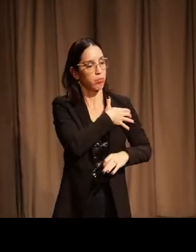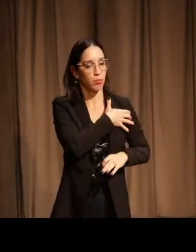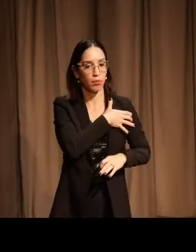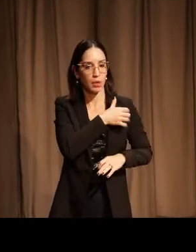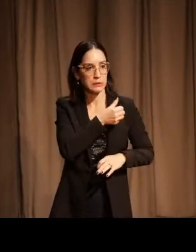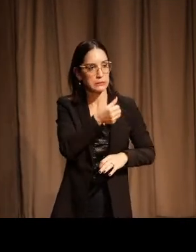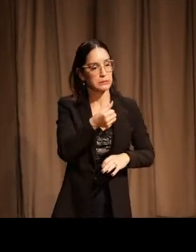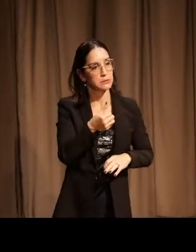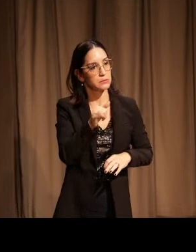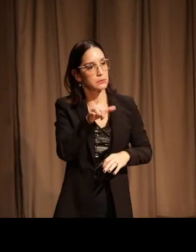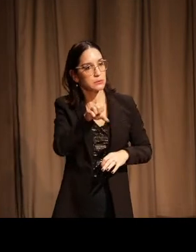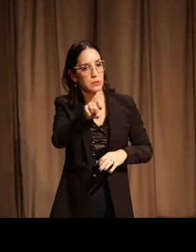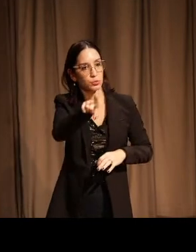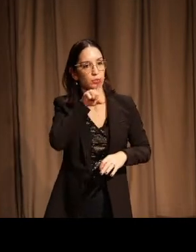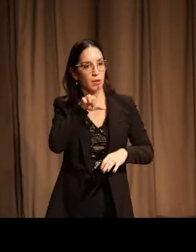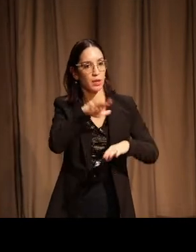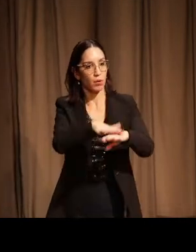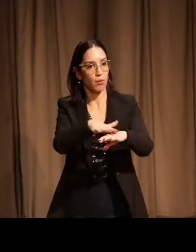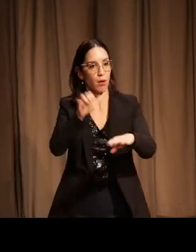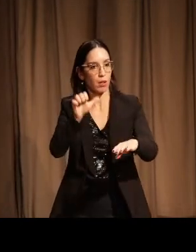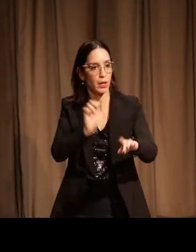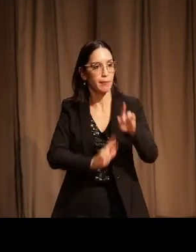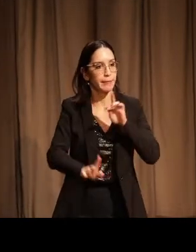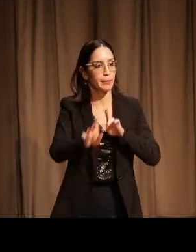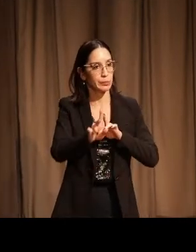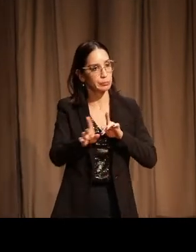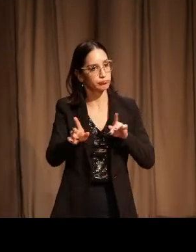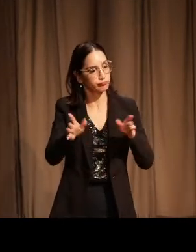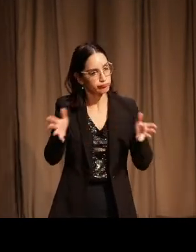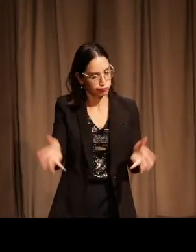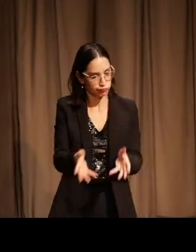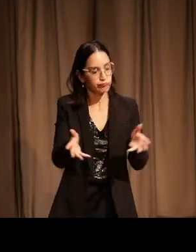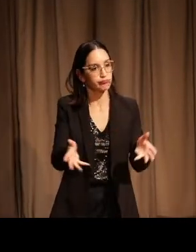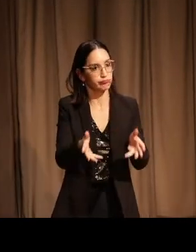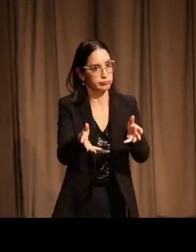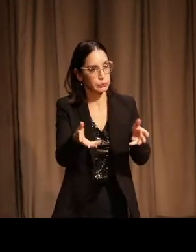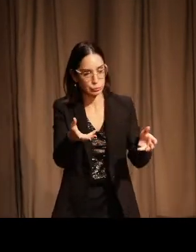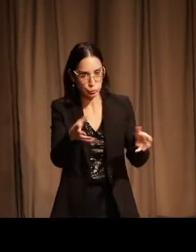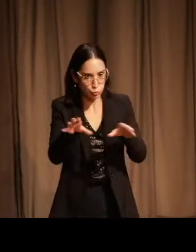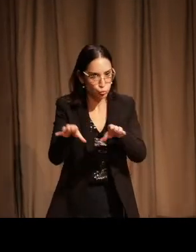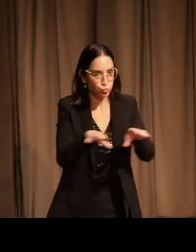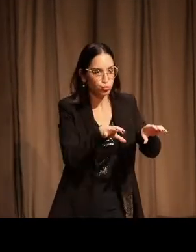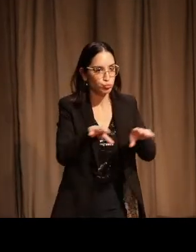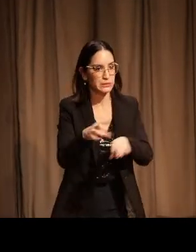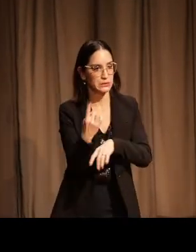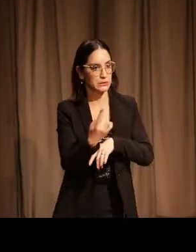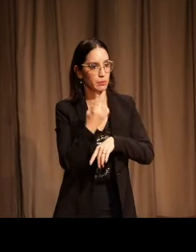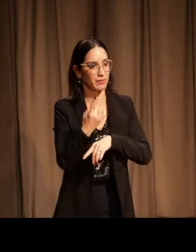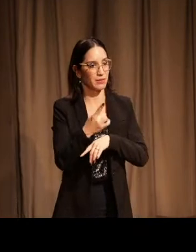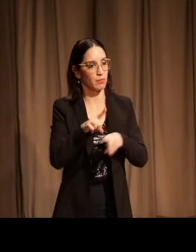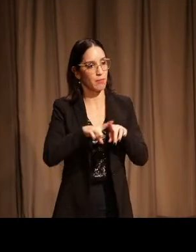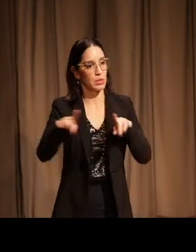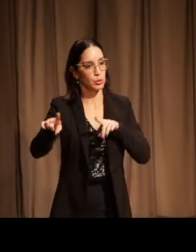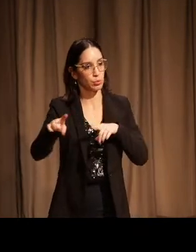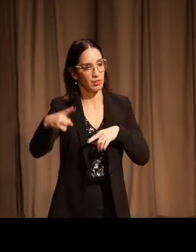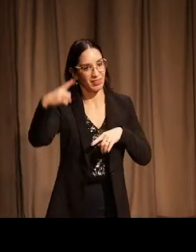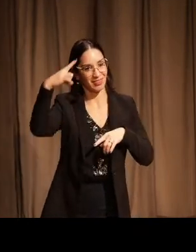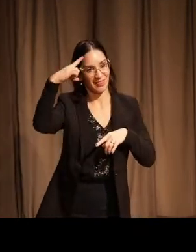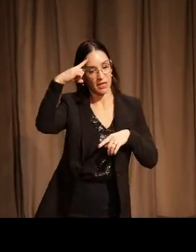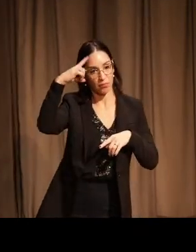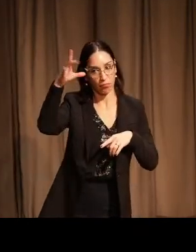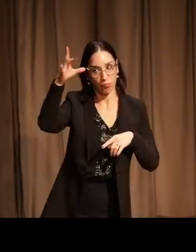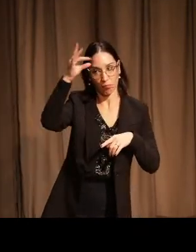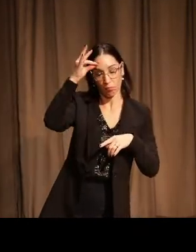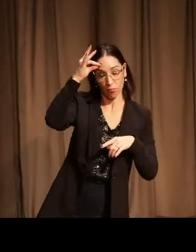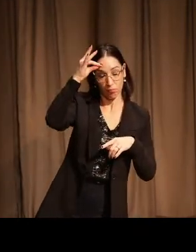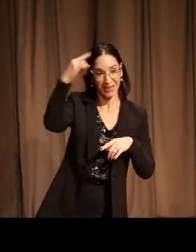in a way like calling to action. It's a lot. Calling to action or giving, a thought for us too. So I